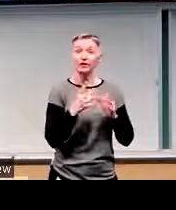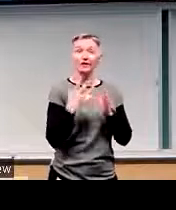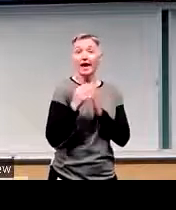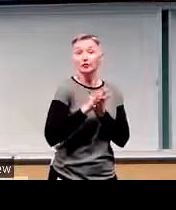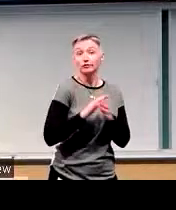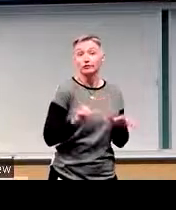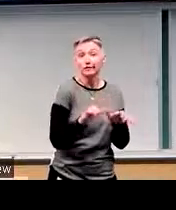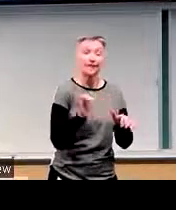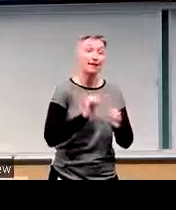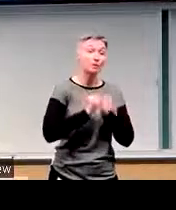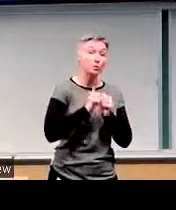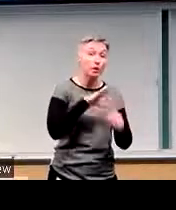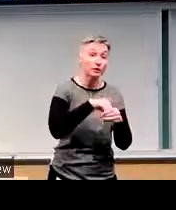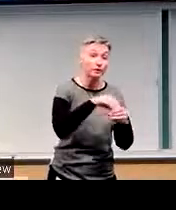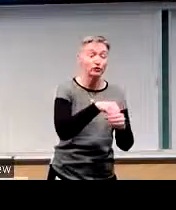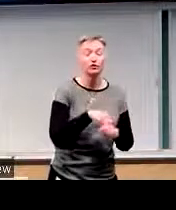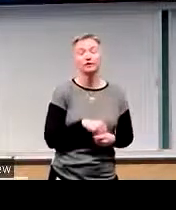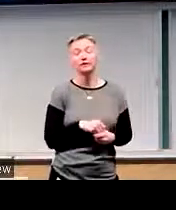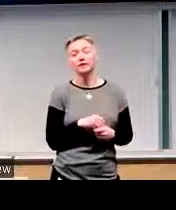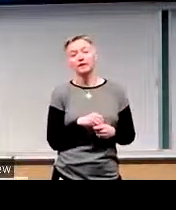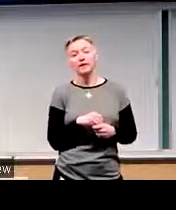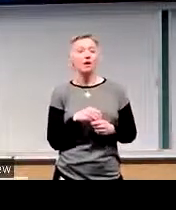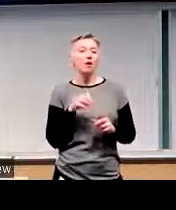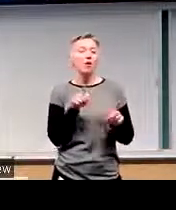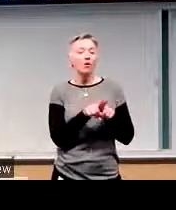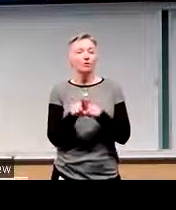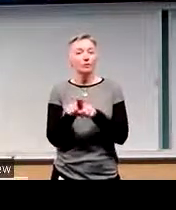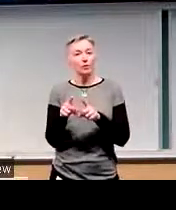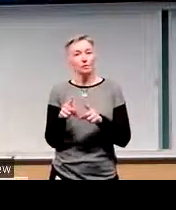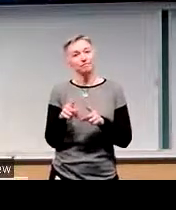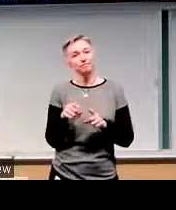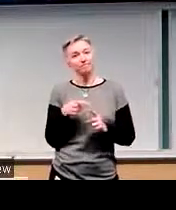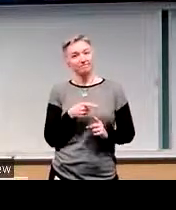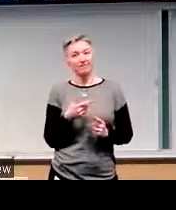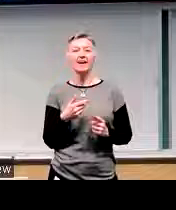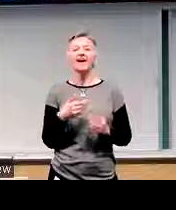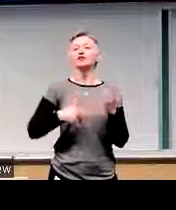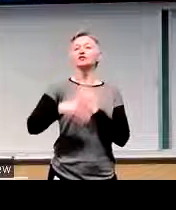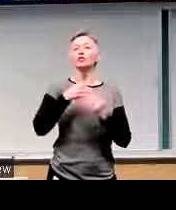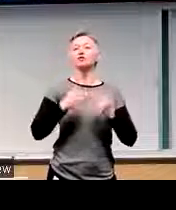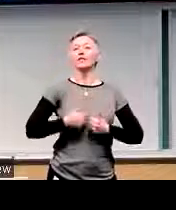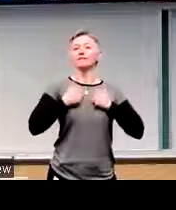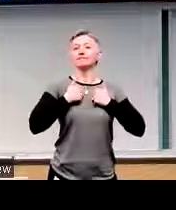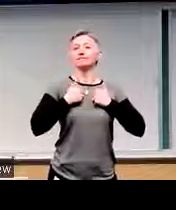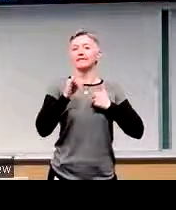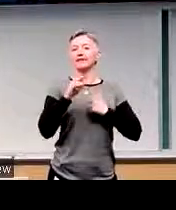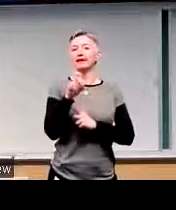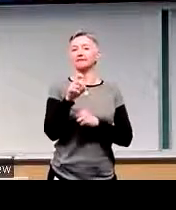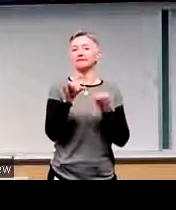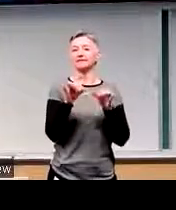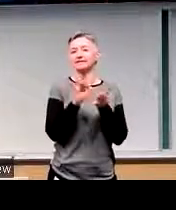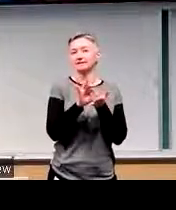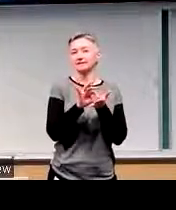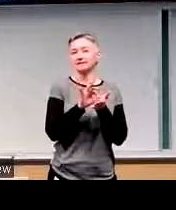in sports, and a social life index that captures how